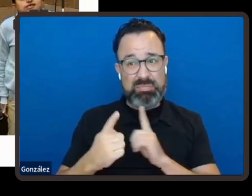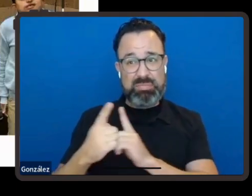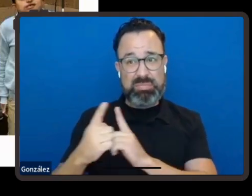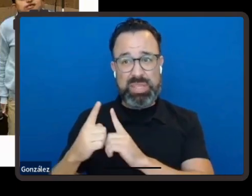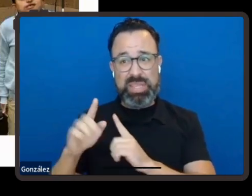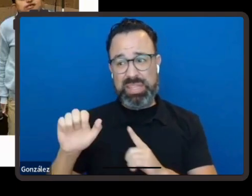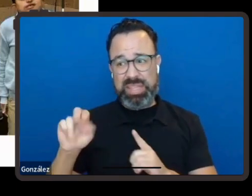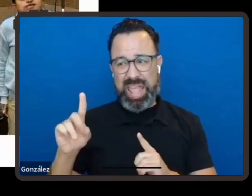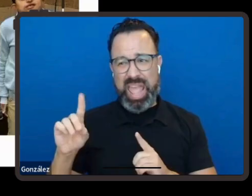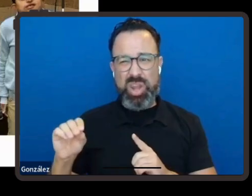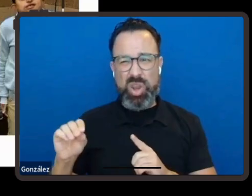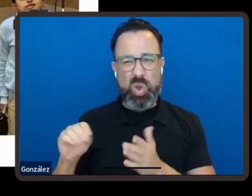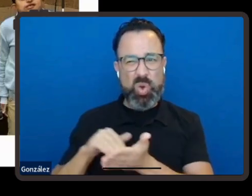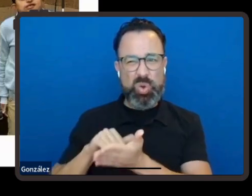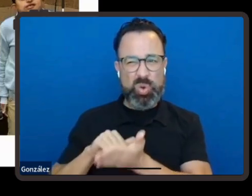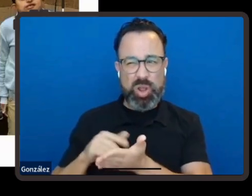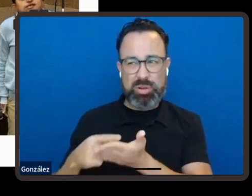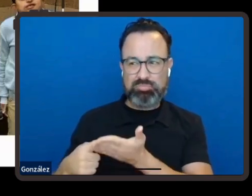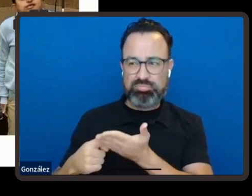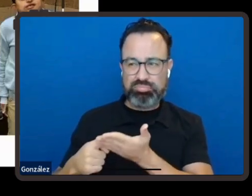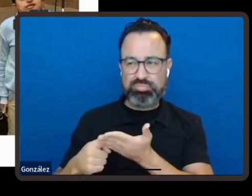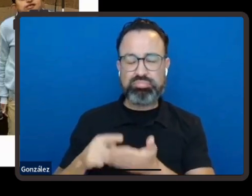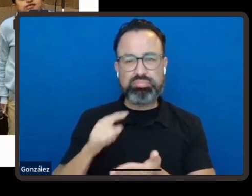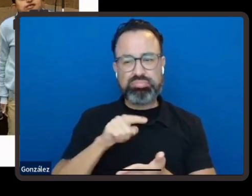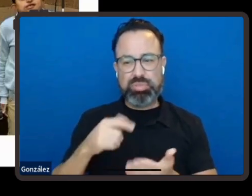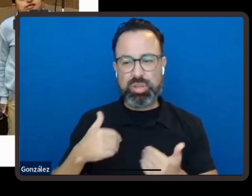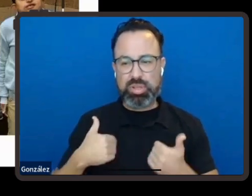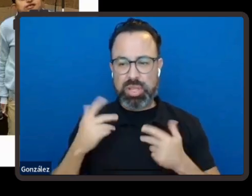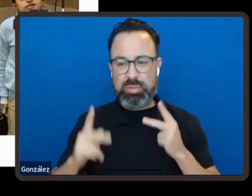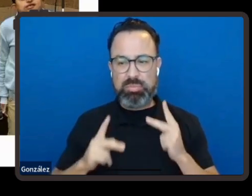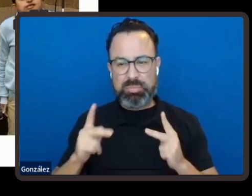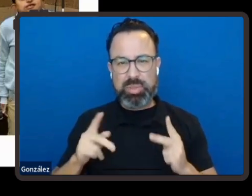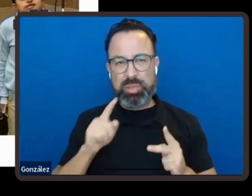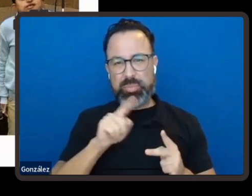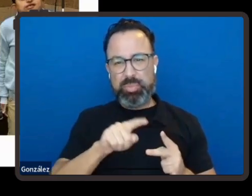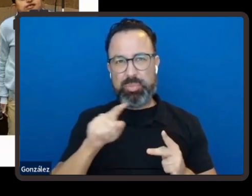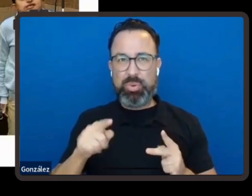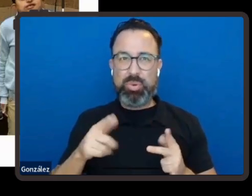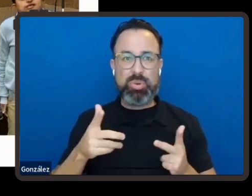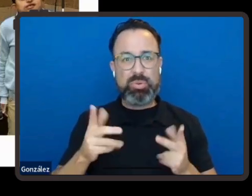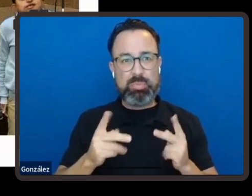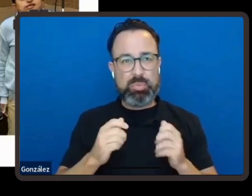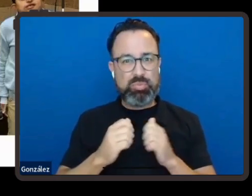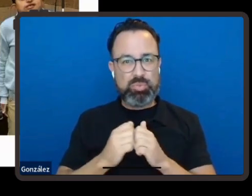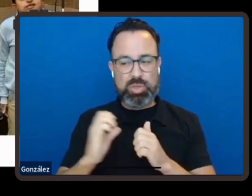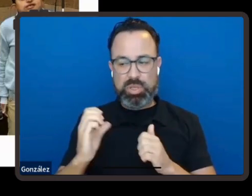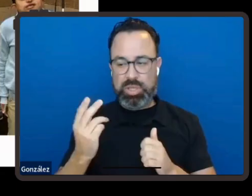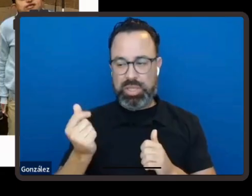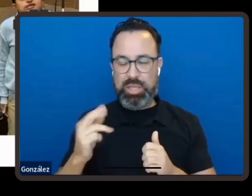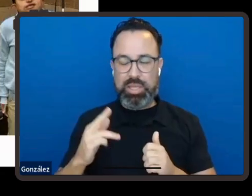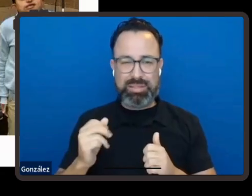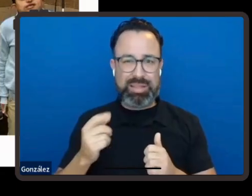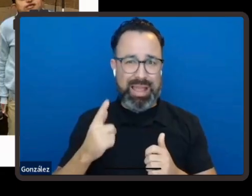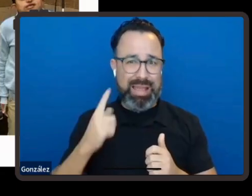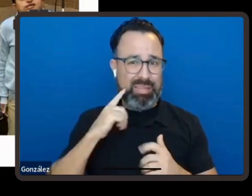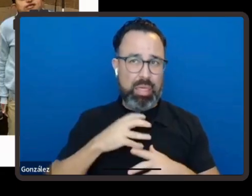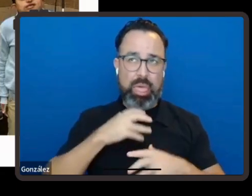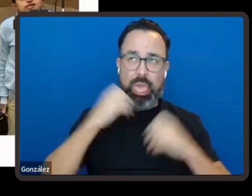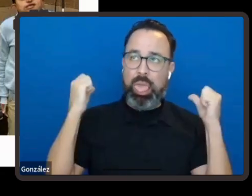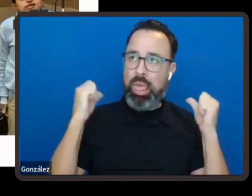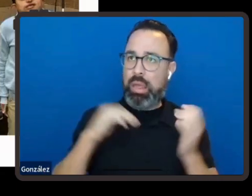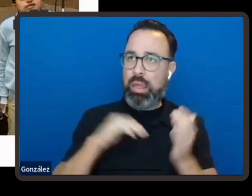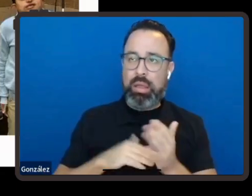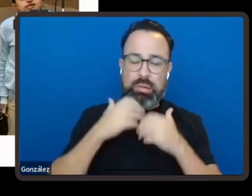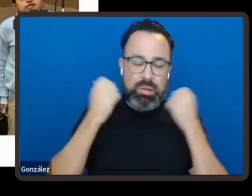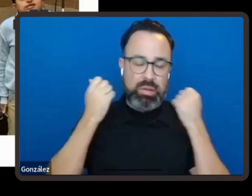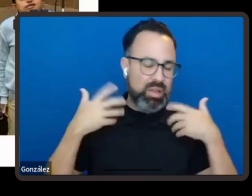a lot of the young people with individuals with charge probably don't want to see any more doctors. They've seen enough doctors.